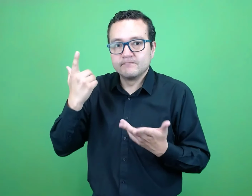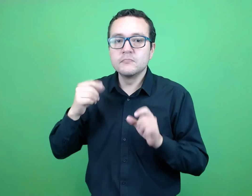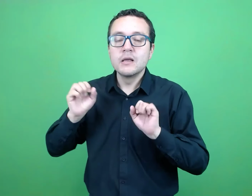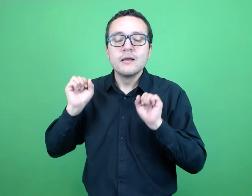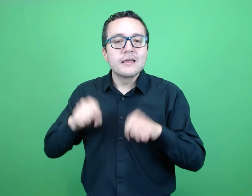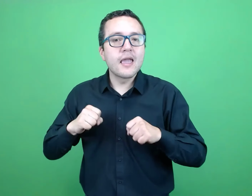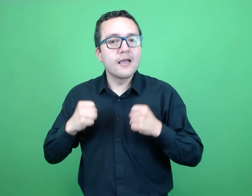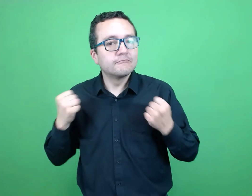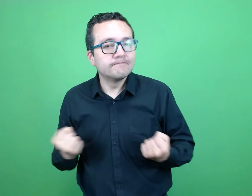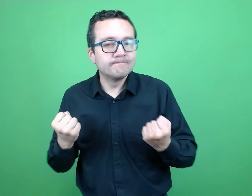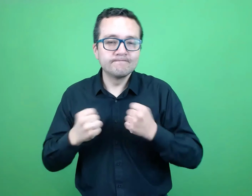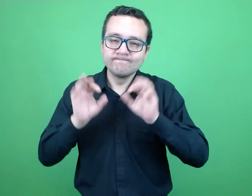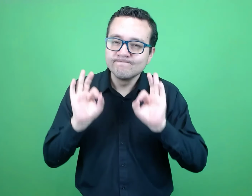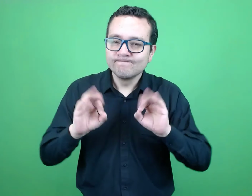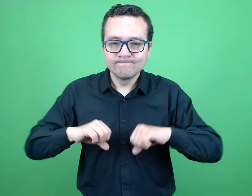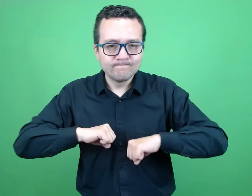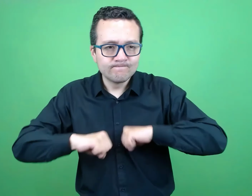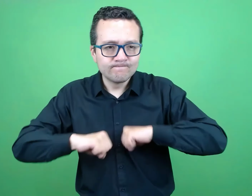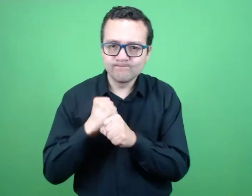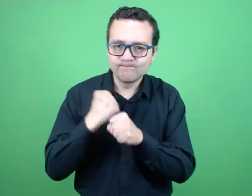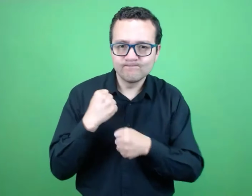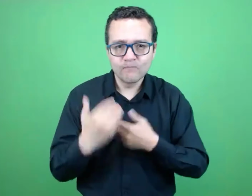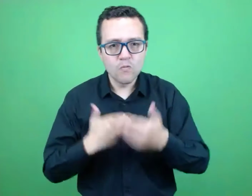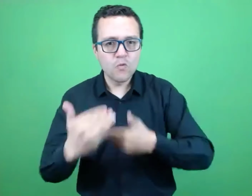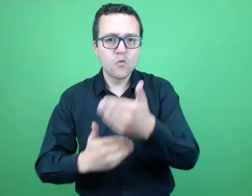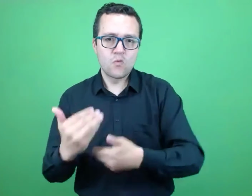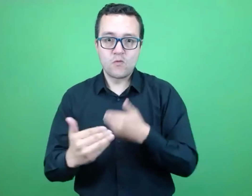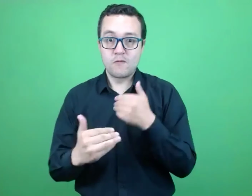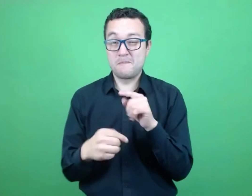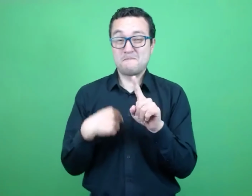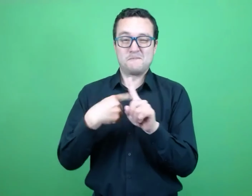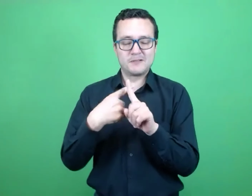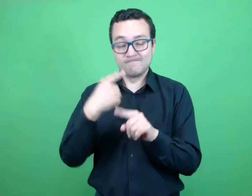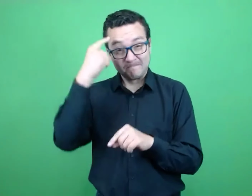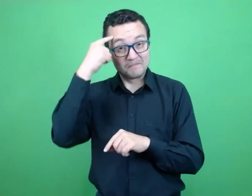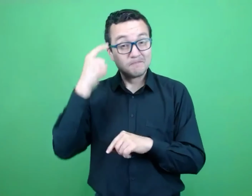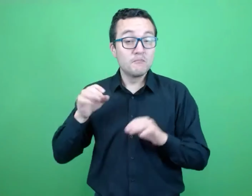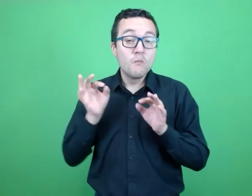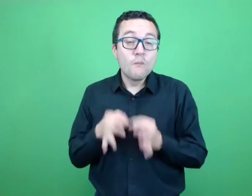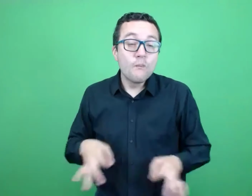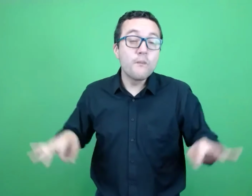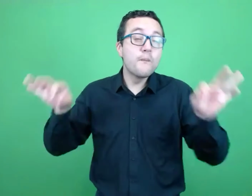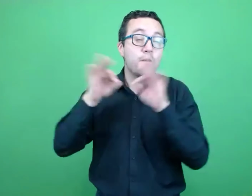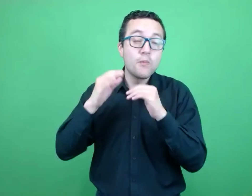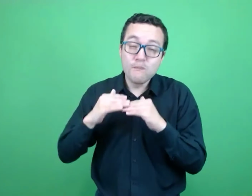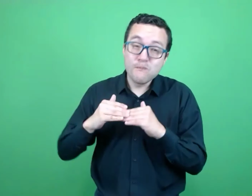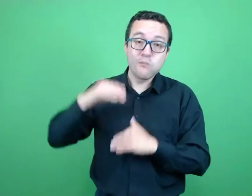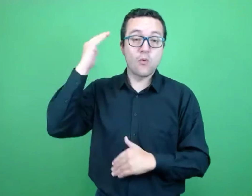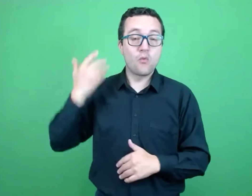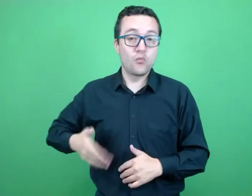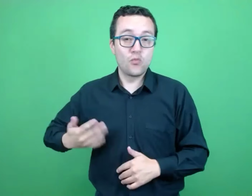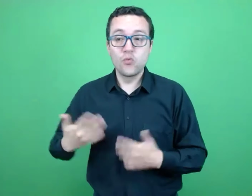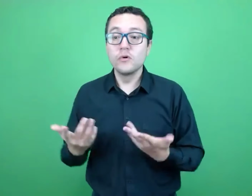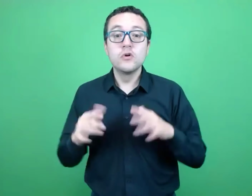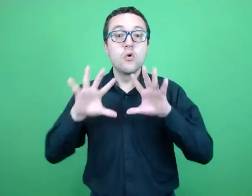global commitments. So when we gather after the next Global Disability Summit, hopefully we see some really big